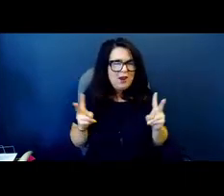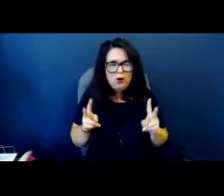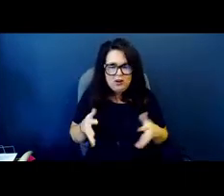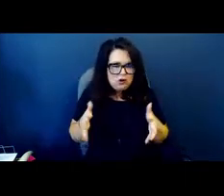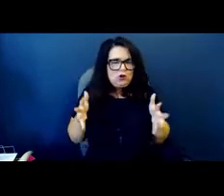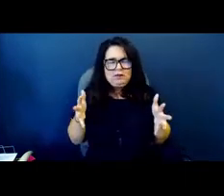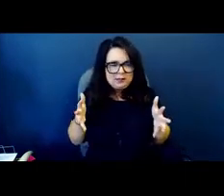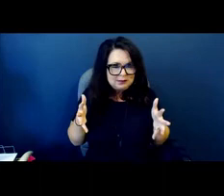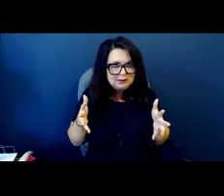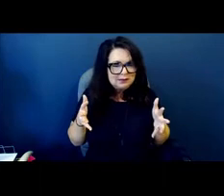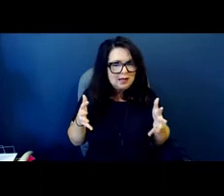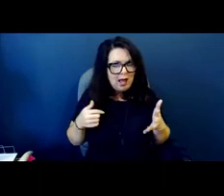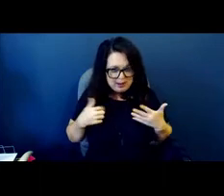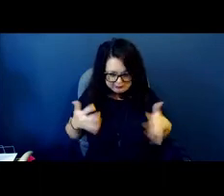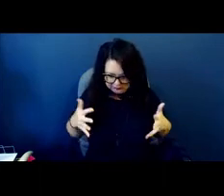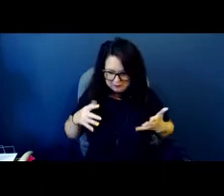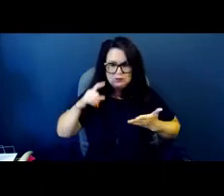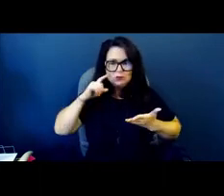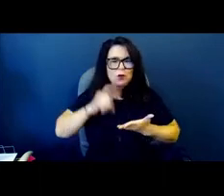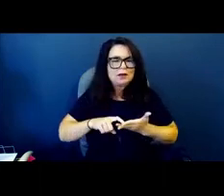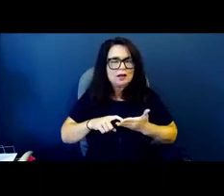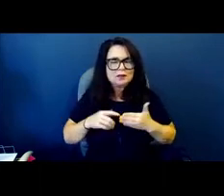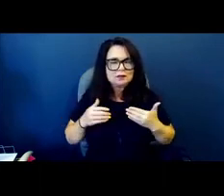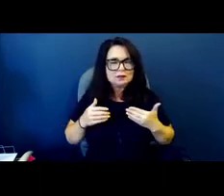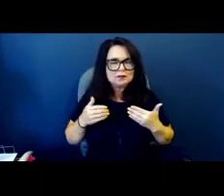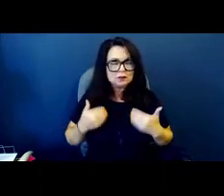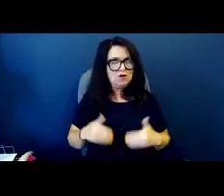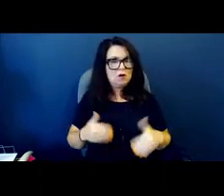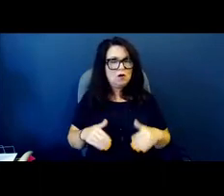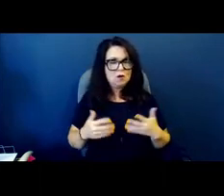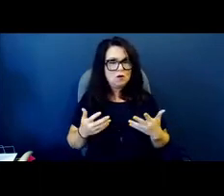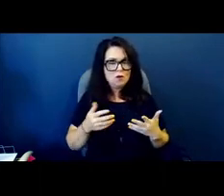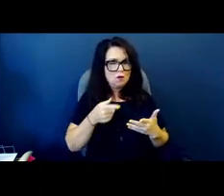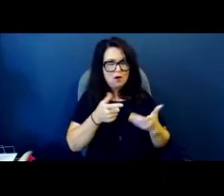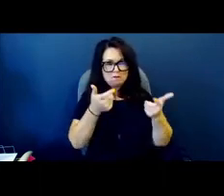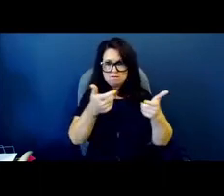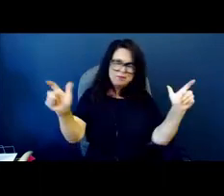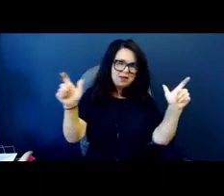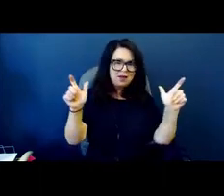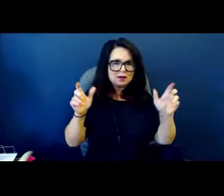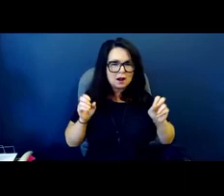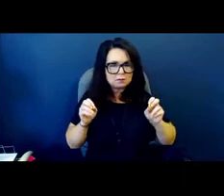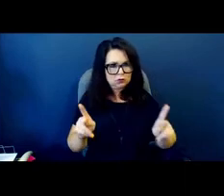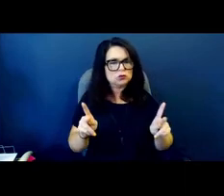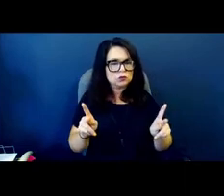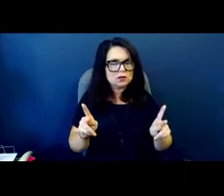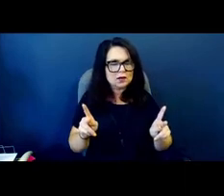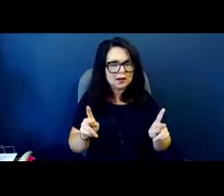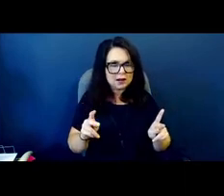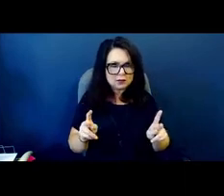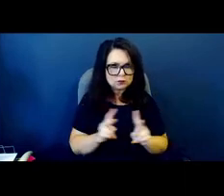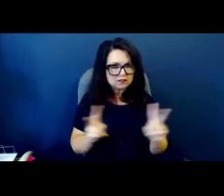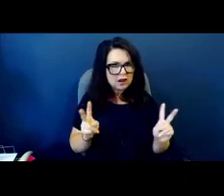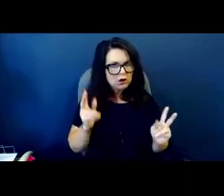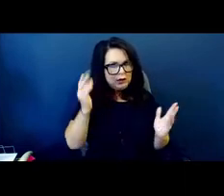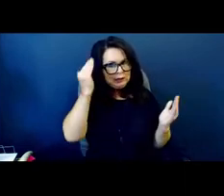recognized what an incredible opportunity it was, and I was very conscious of